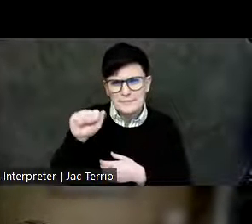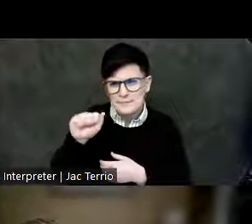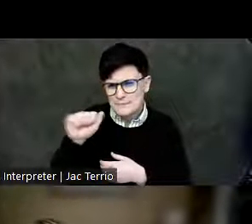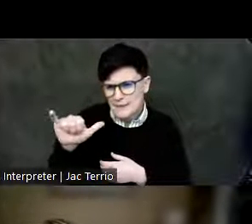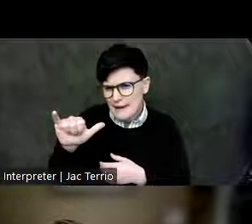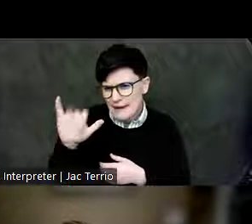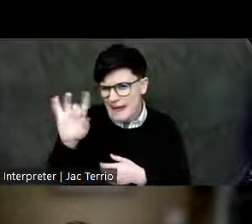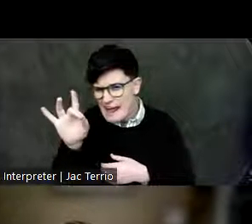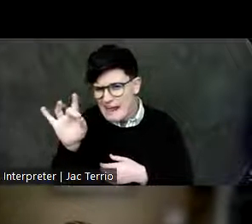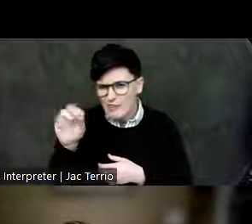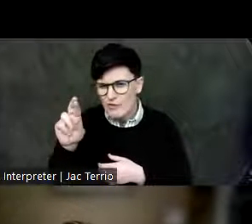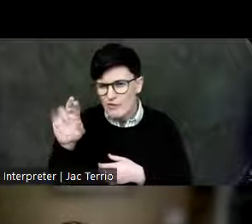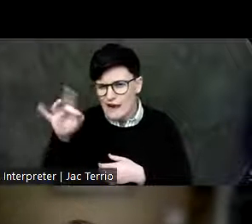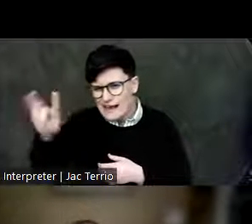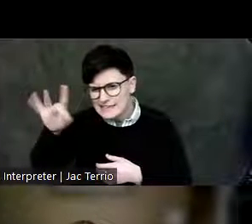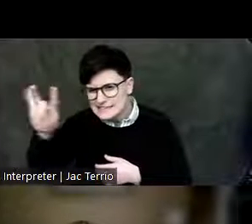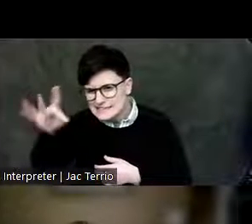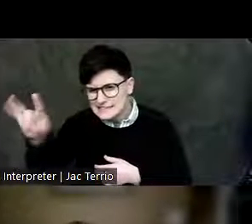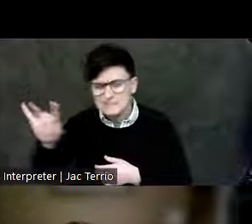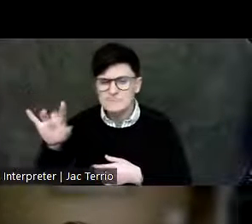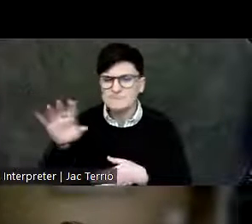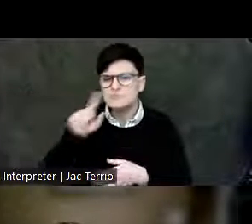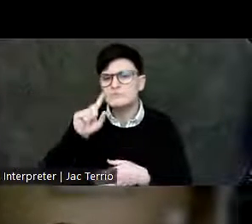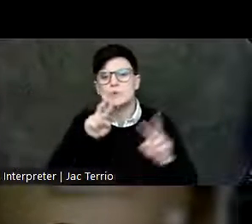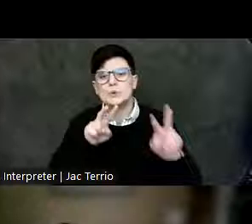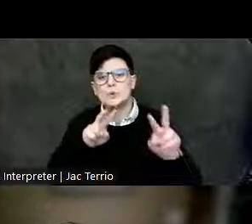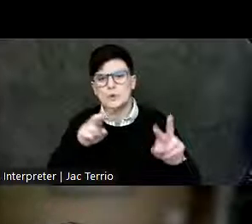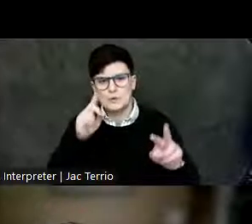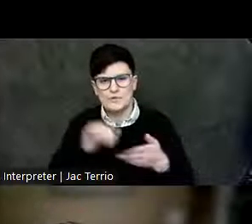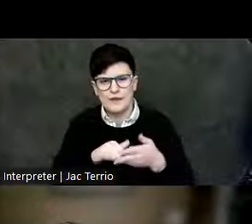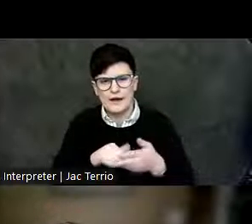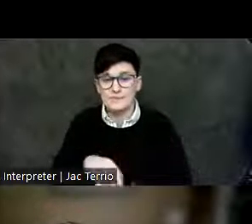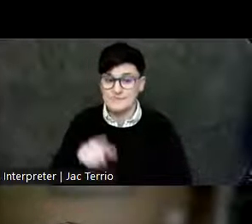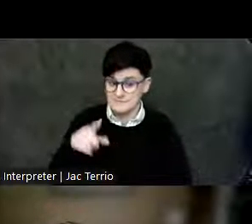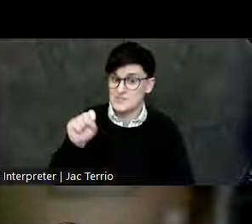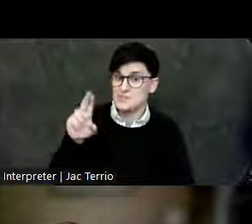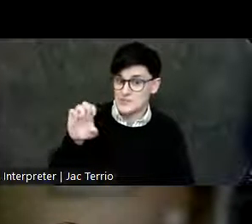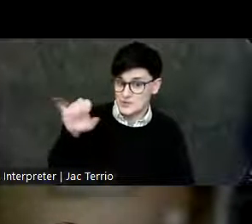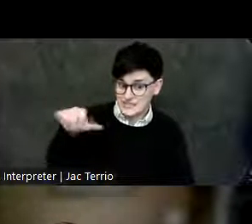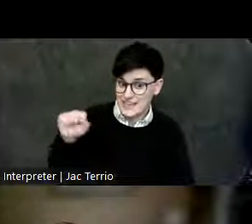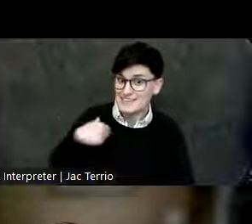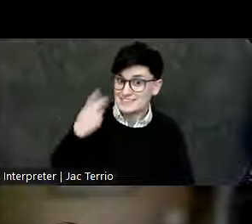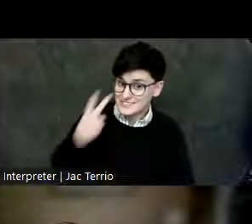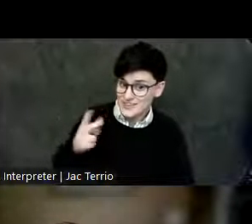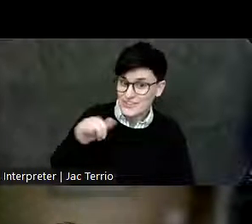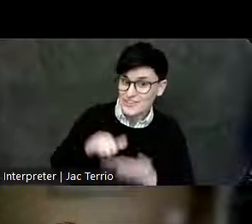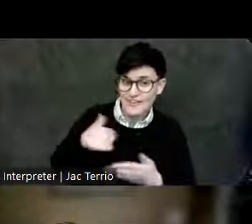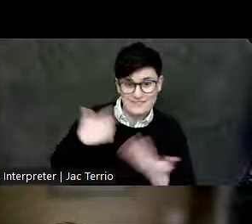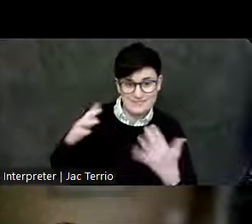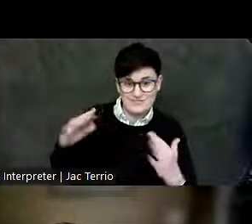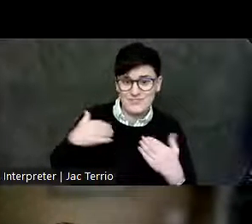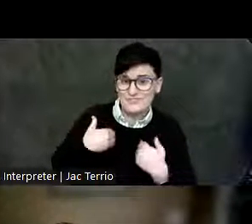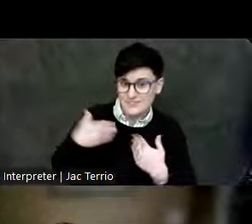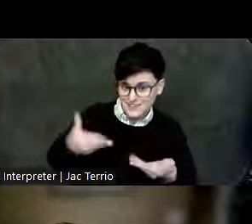but anyway, we'll I, be sending something out about that. they did. I actually got an invite already. Let me check my Facebook Oh, page. good, good,